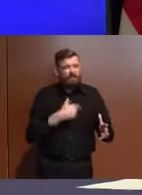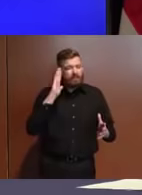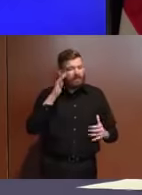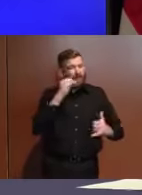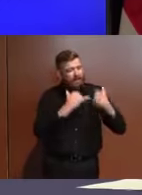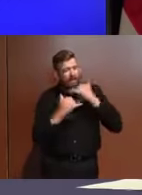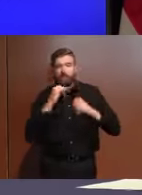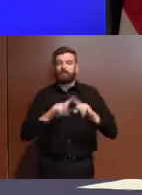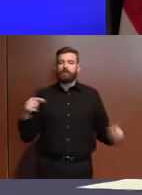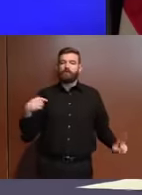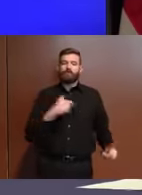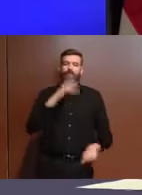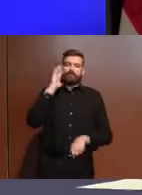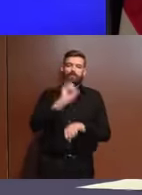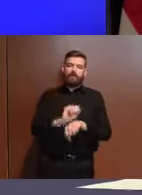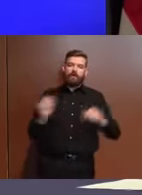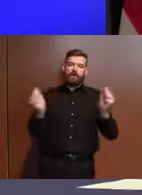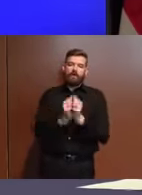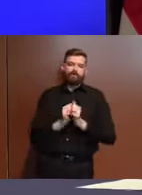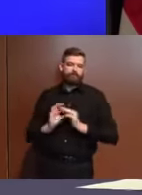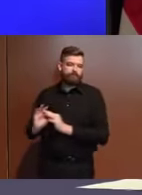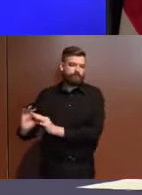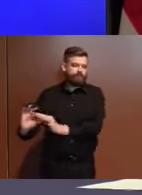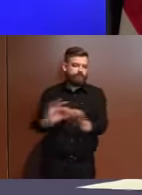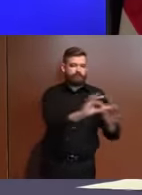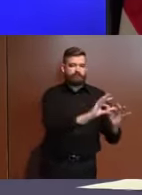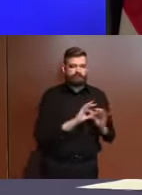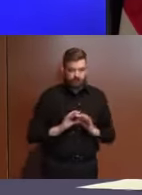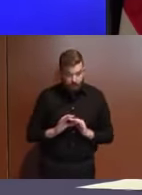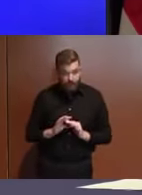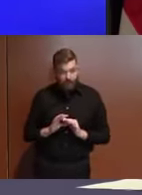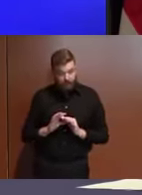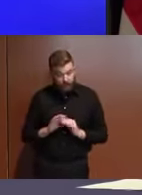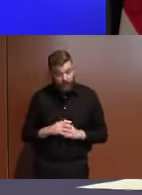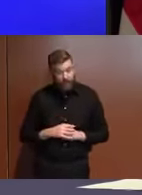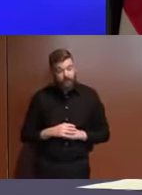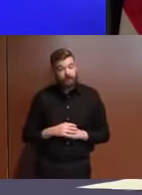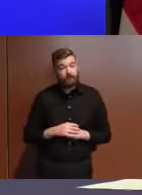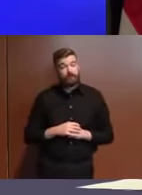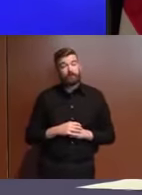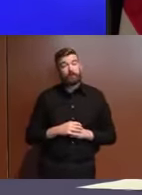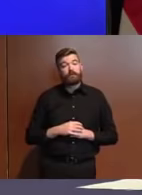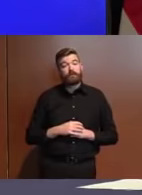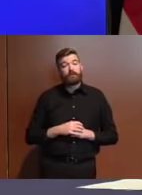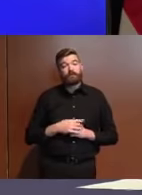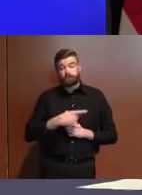like never before, assuming each one of us, all 9 million of us,